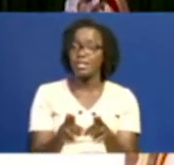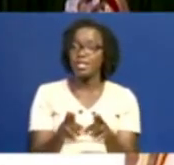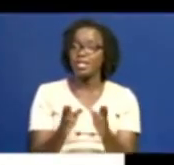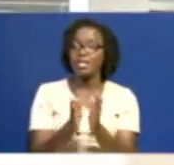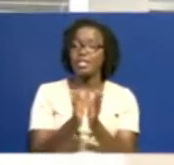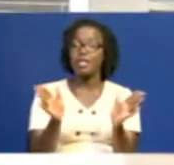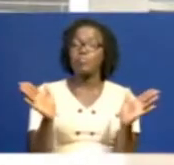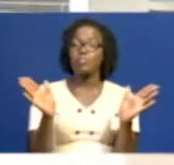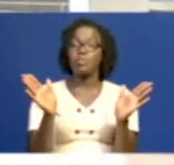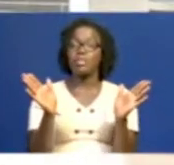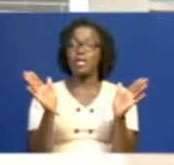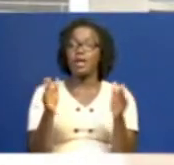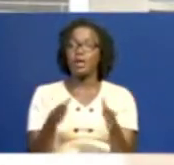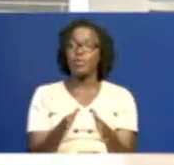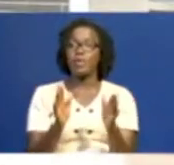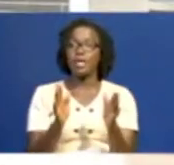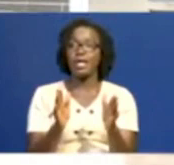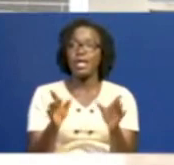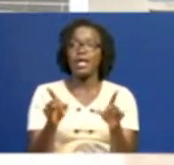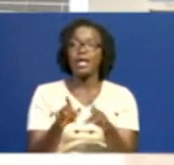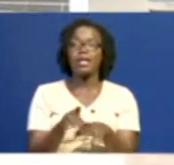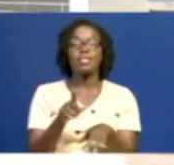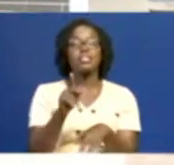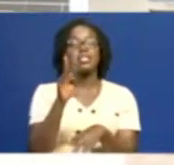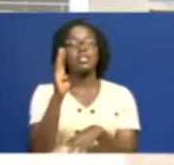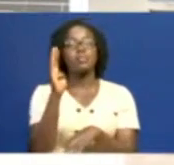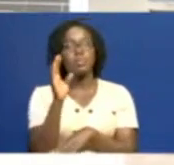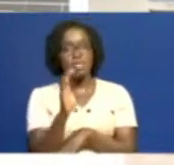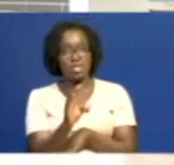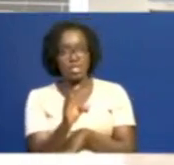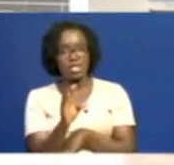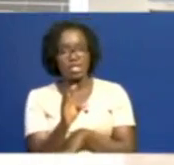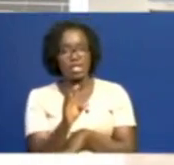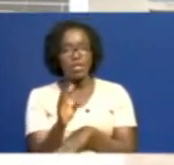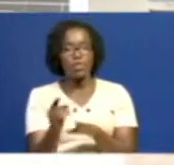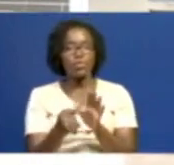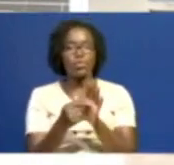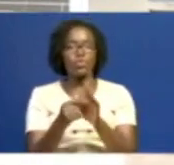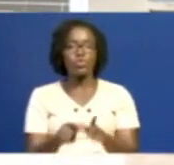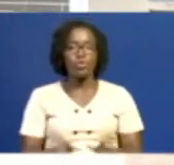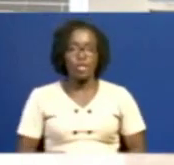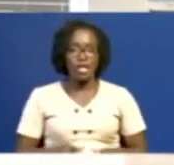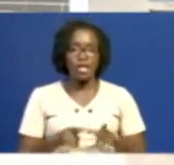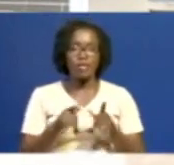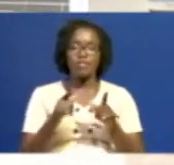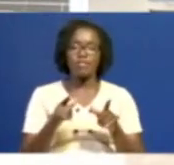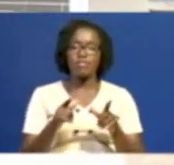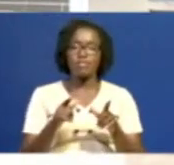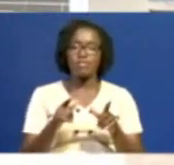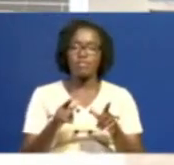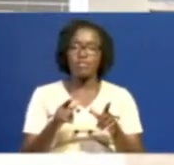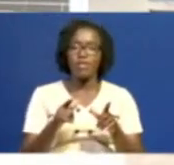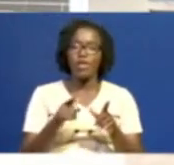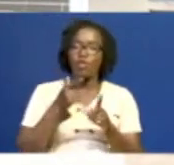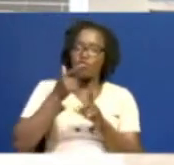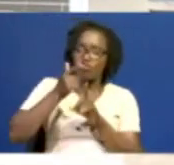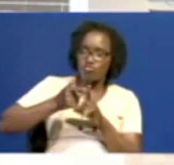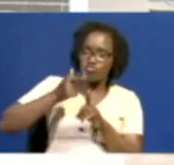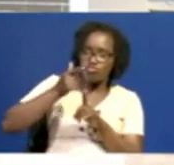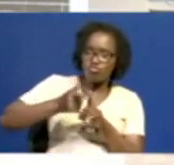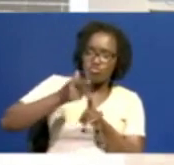broader sense. This as the Kenya Broadcasting Corporation will bring you a wall-to-wall coverage of this